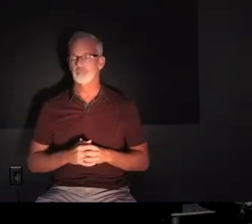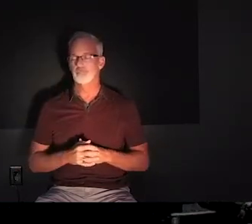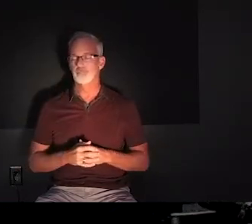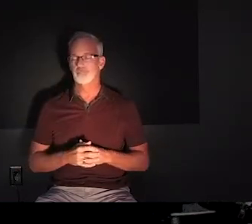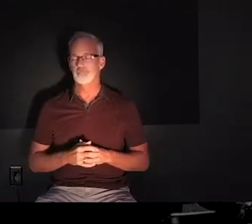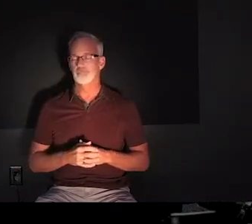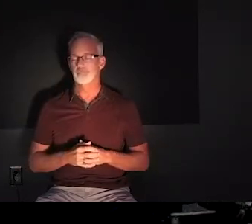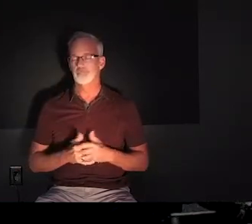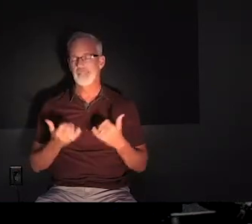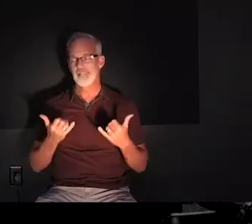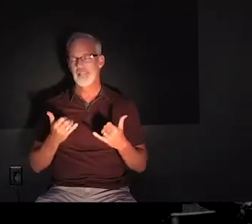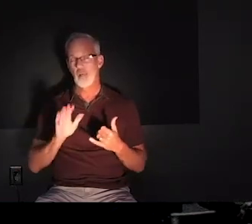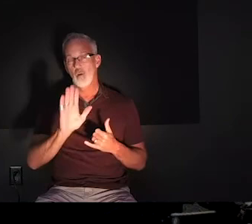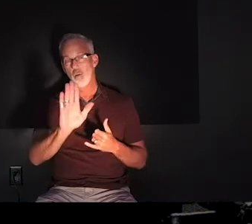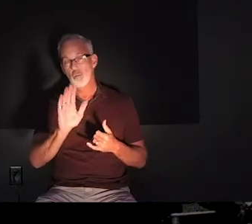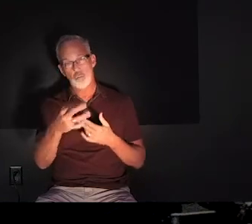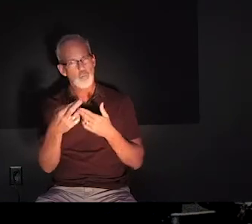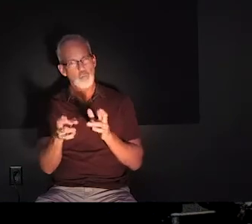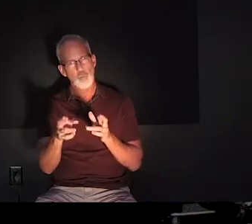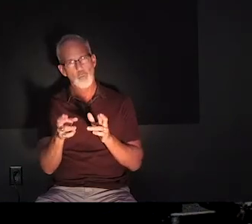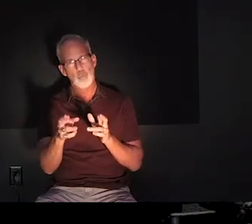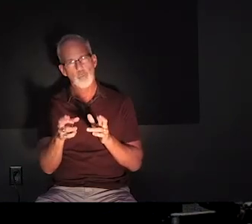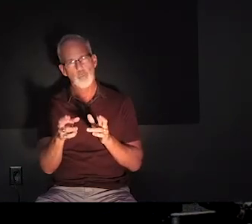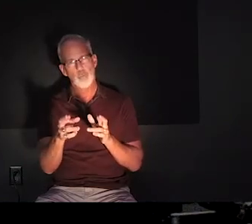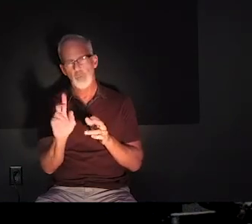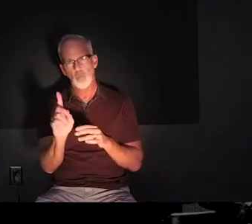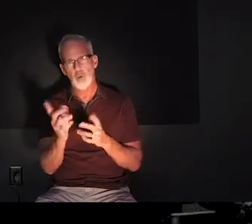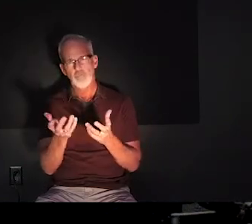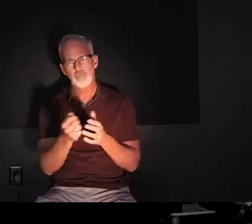Right now in that room, wherever you are,